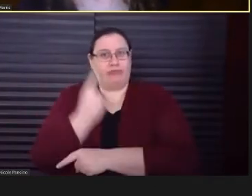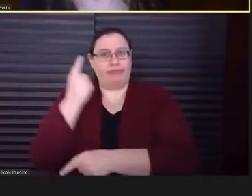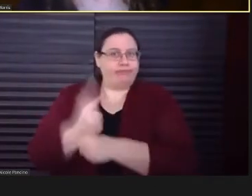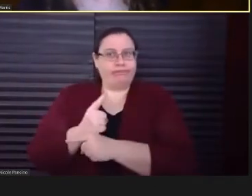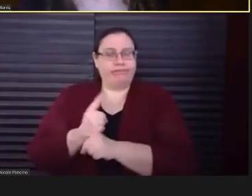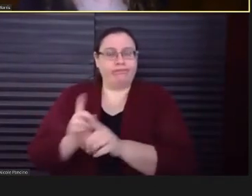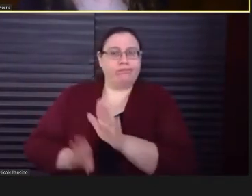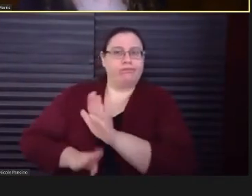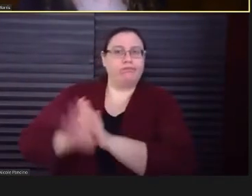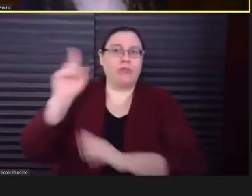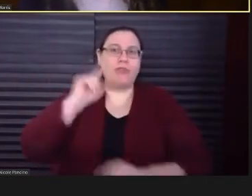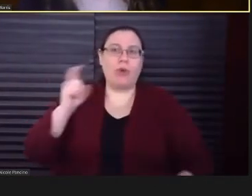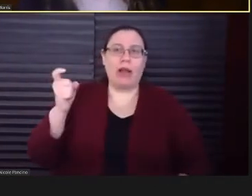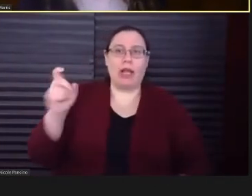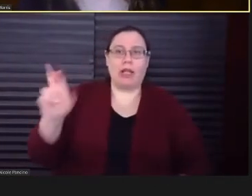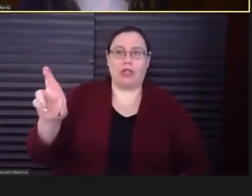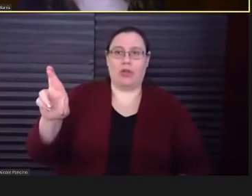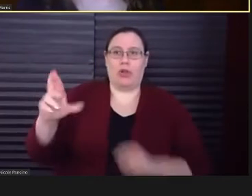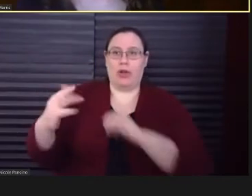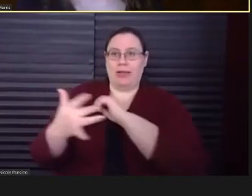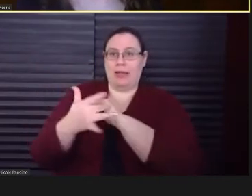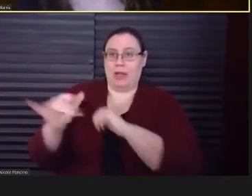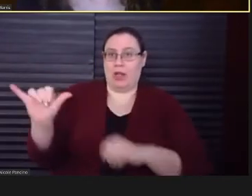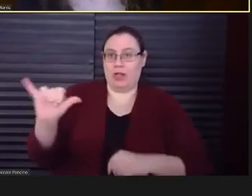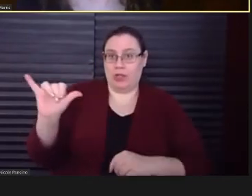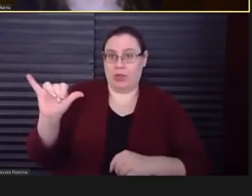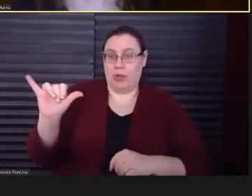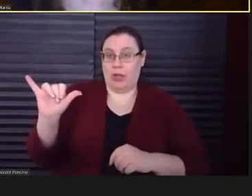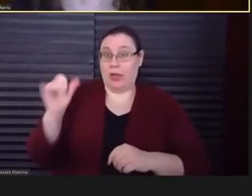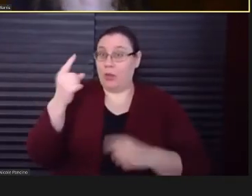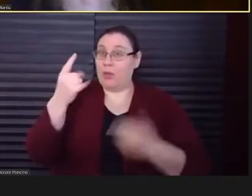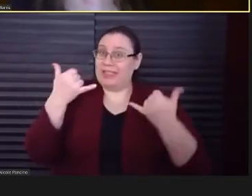XR technologies while they're still fluid.